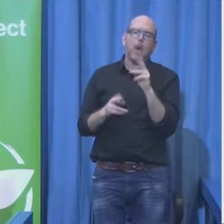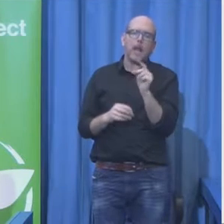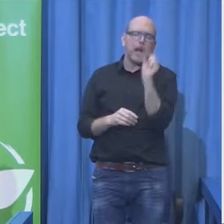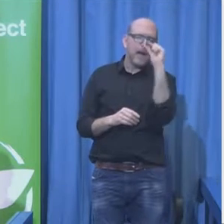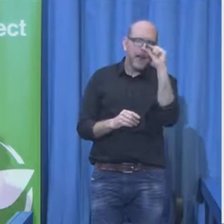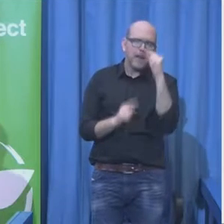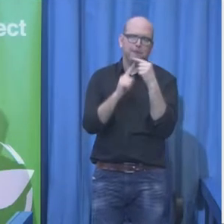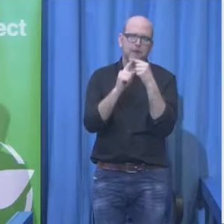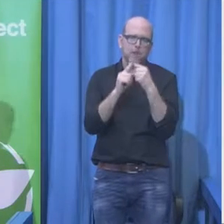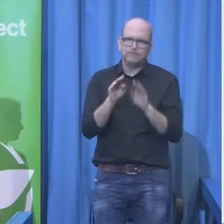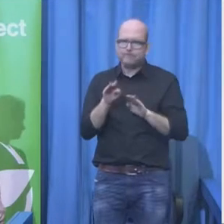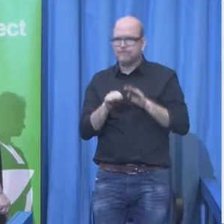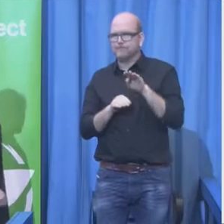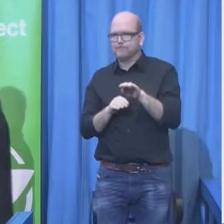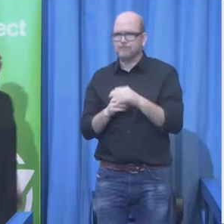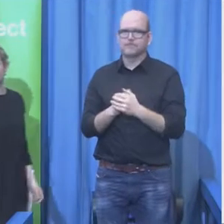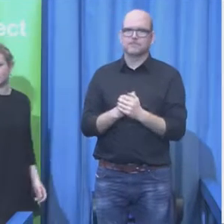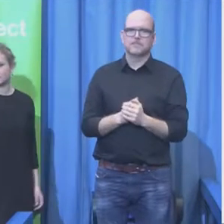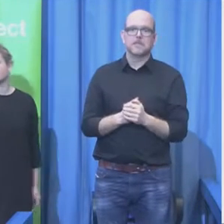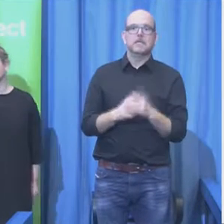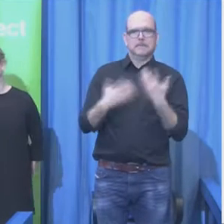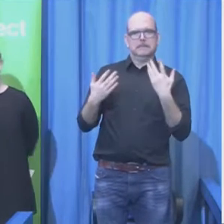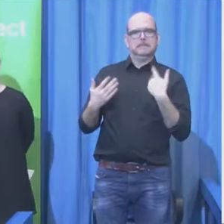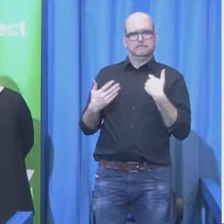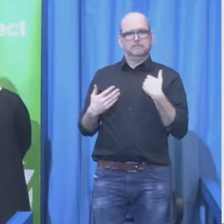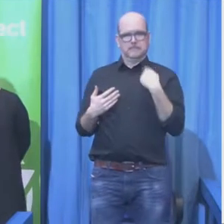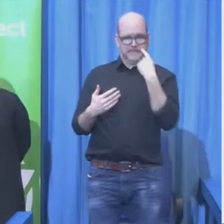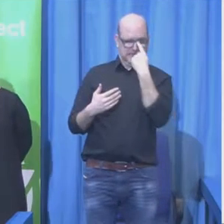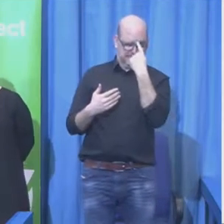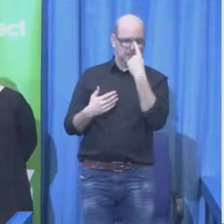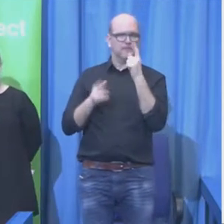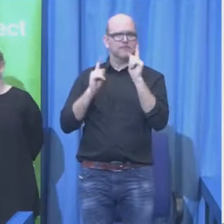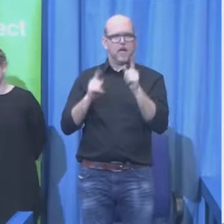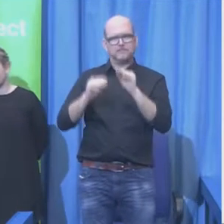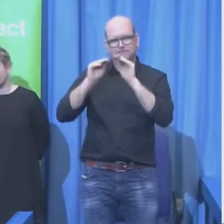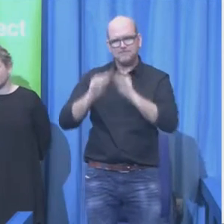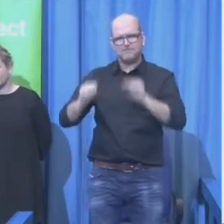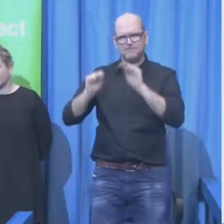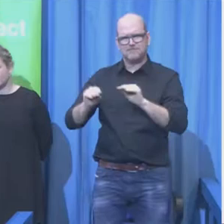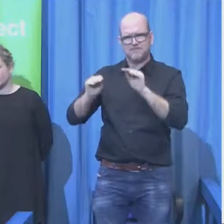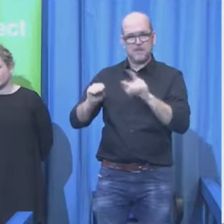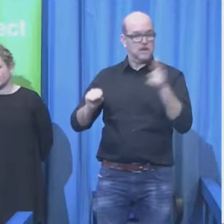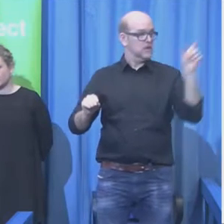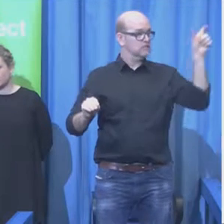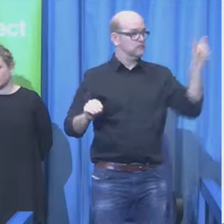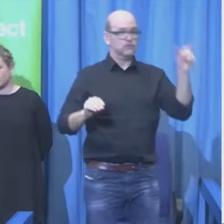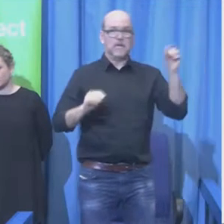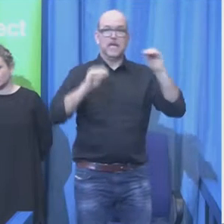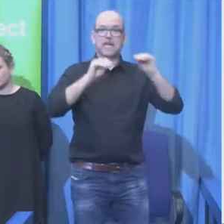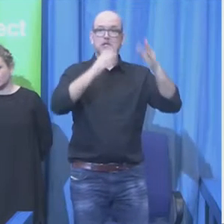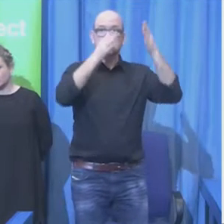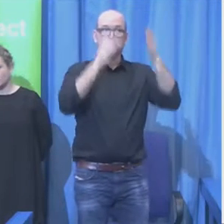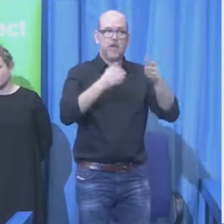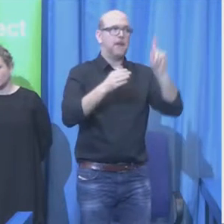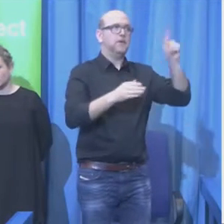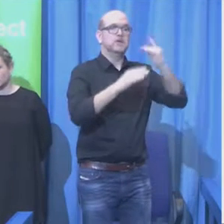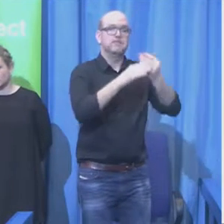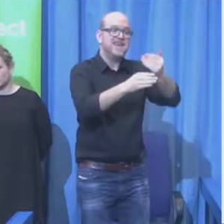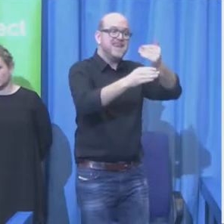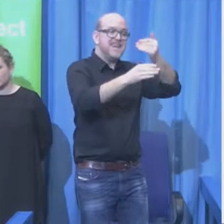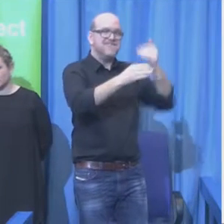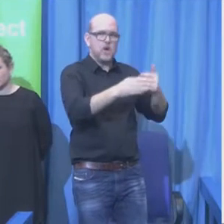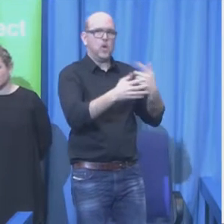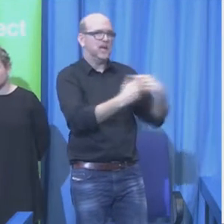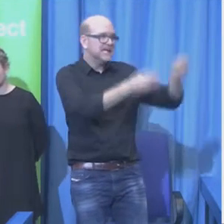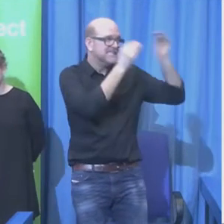There will be a big emphasis on training teachers, training administrators, making schools accessible and so on